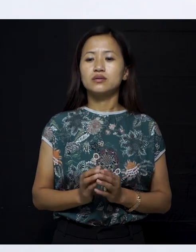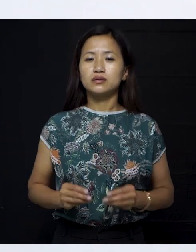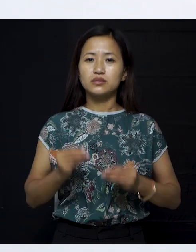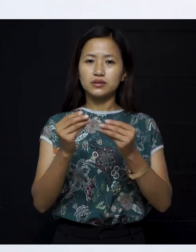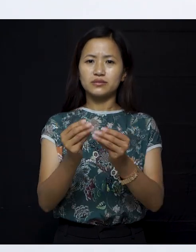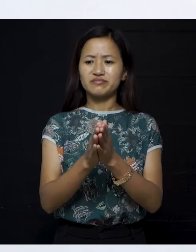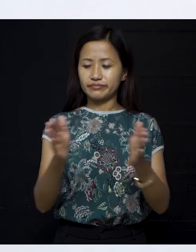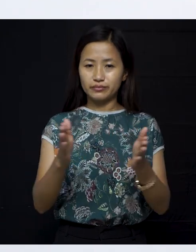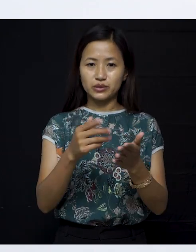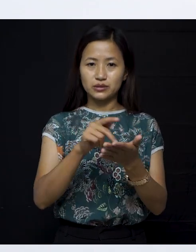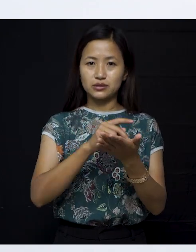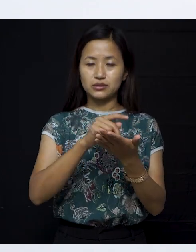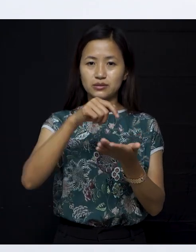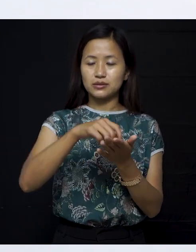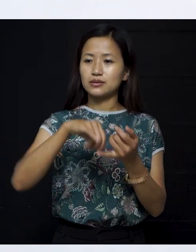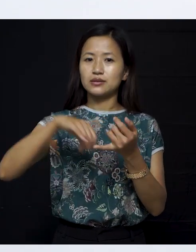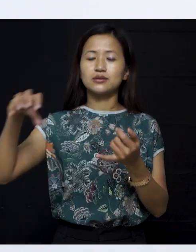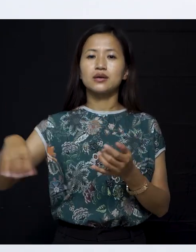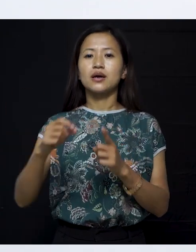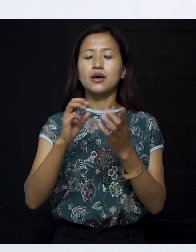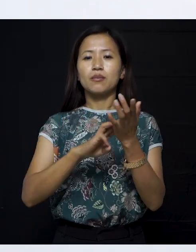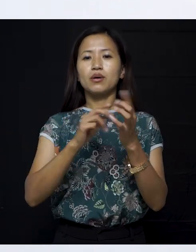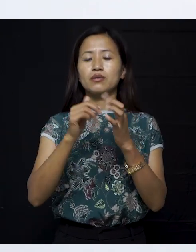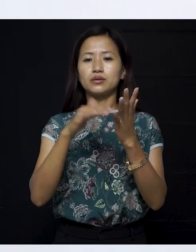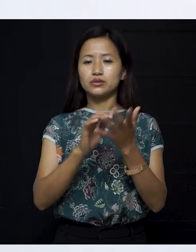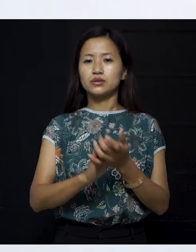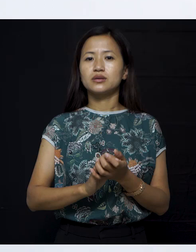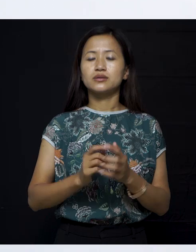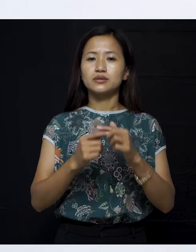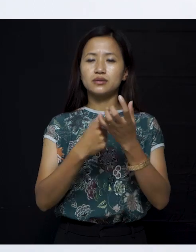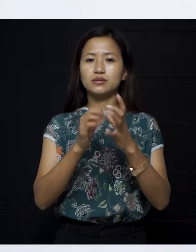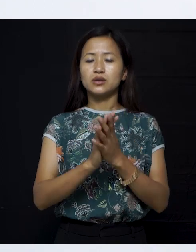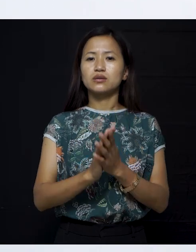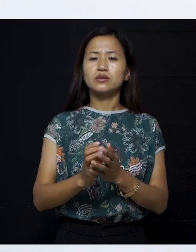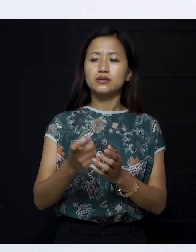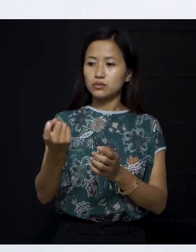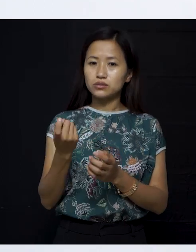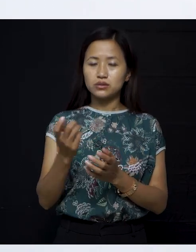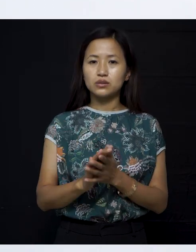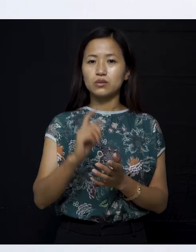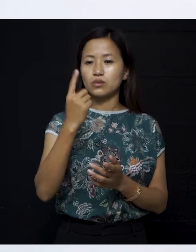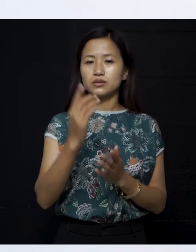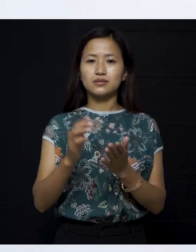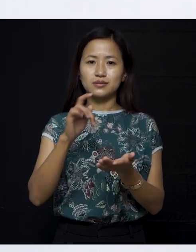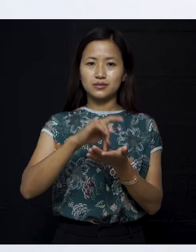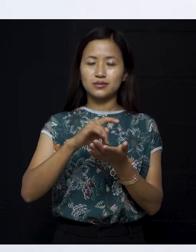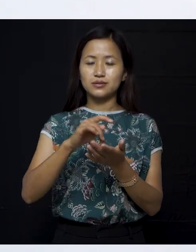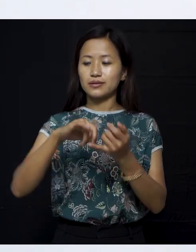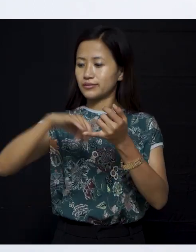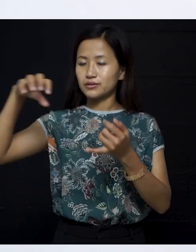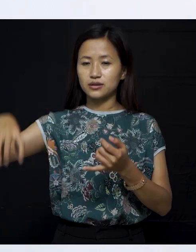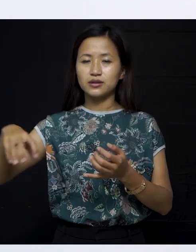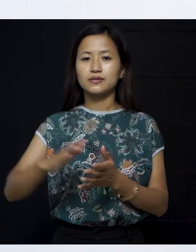given a separate state. Then Maharashtra became a separate state, whereas Maharashtra and Gujarat was one state earlier, but they